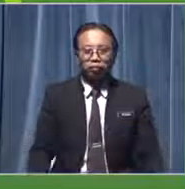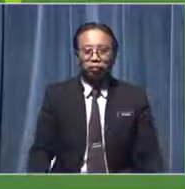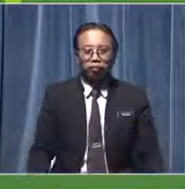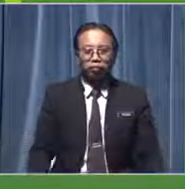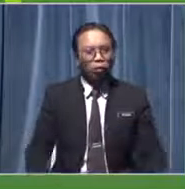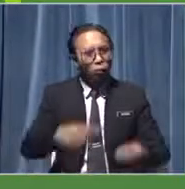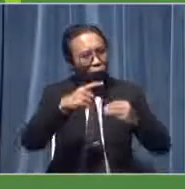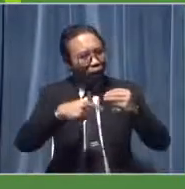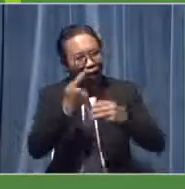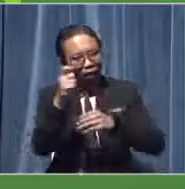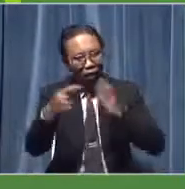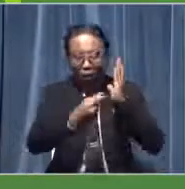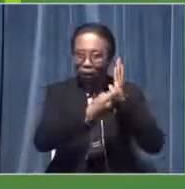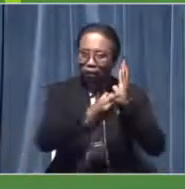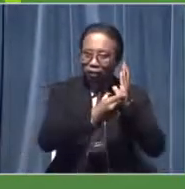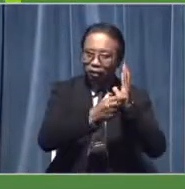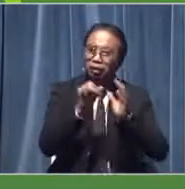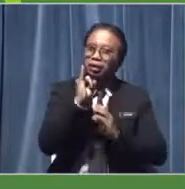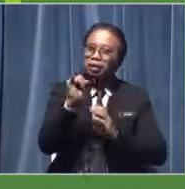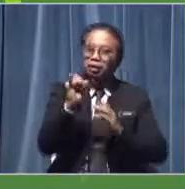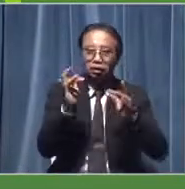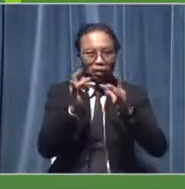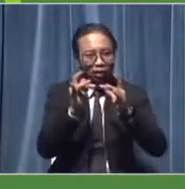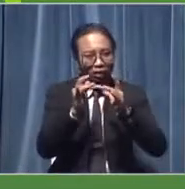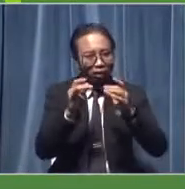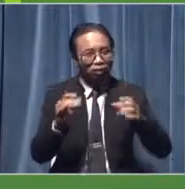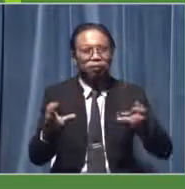When the battery is connected,